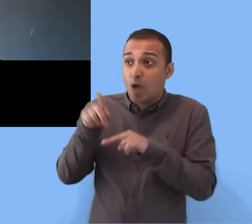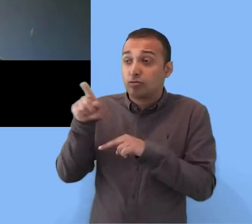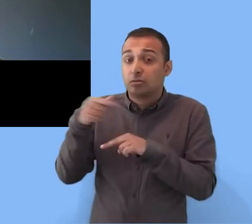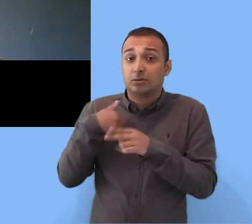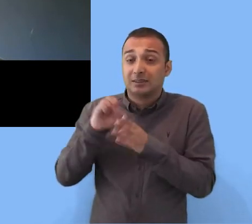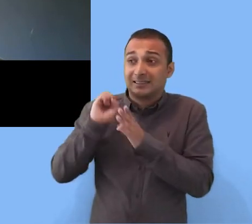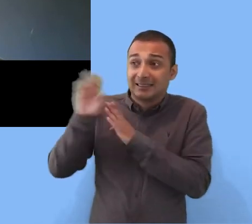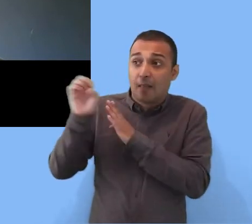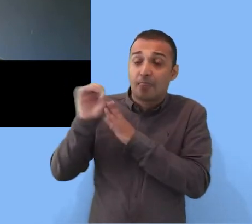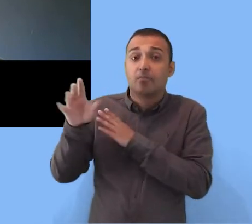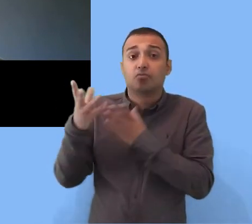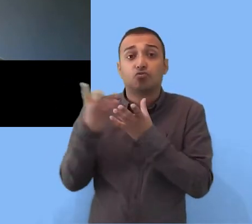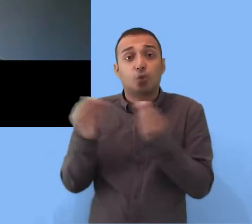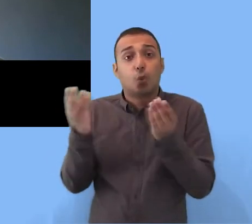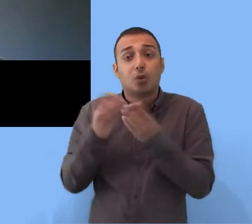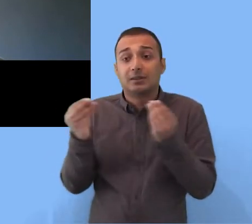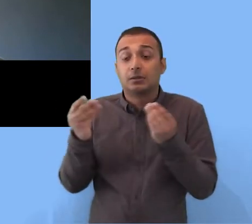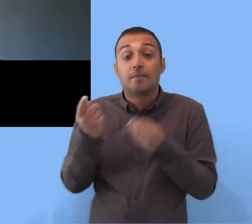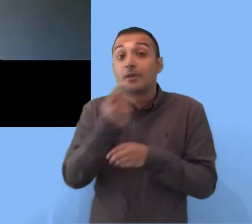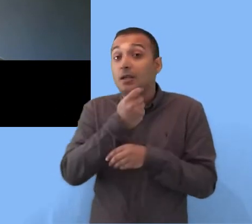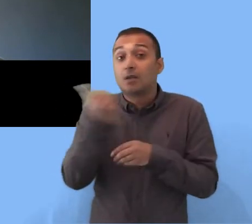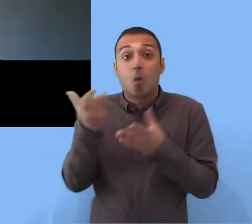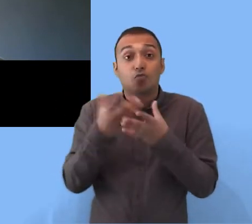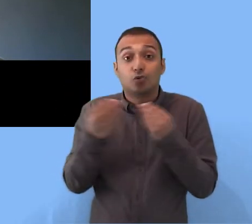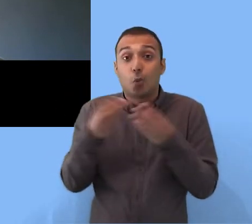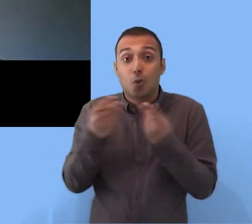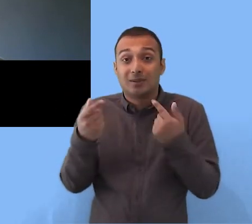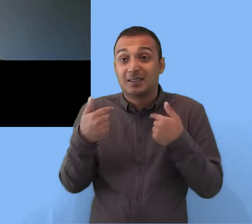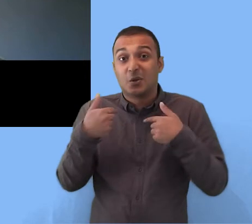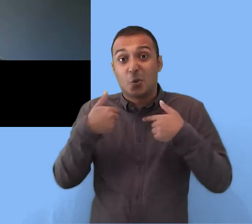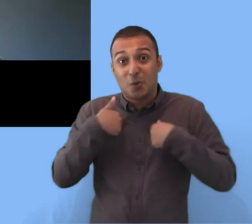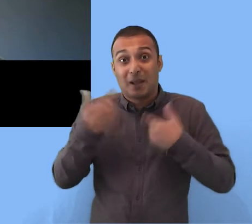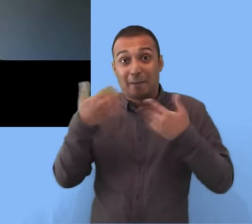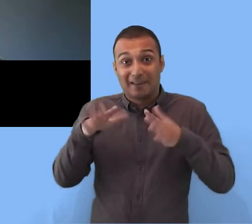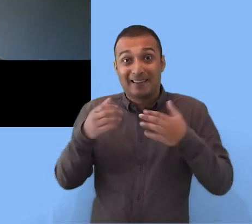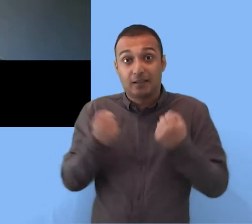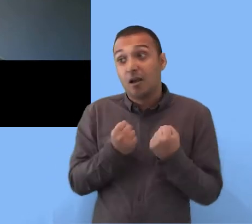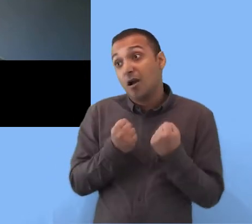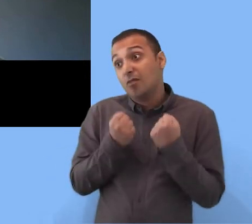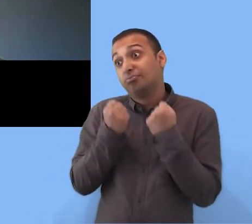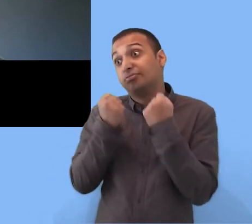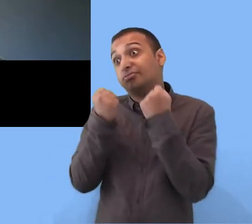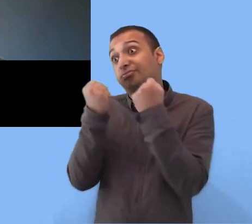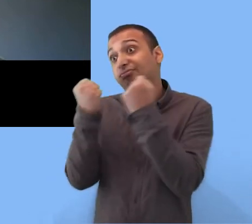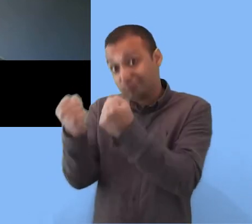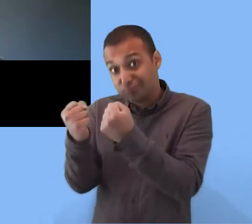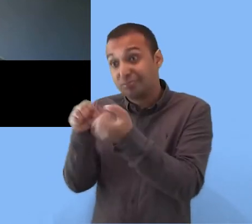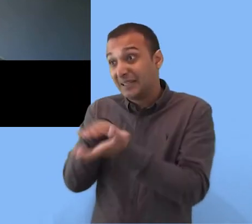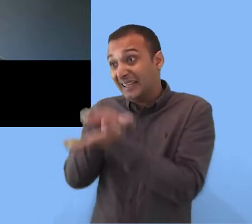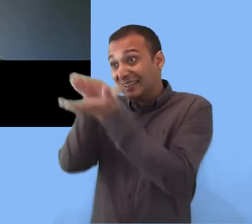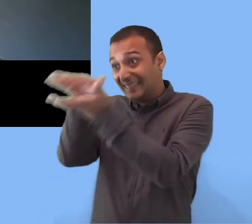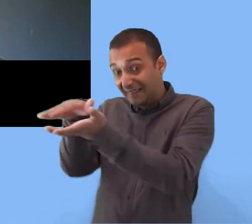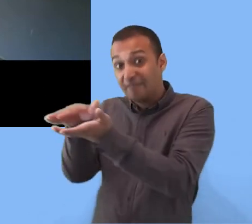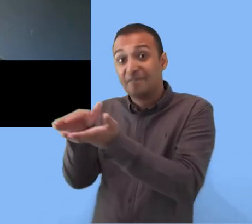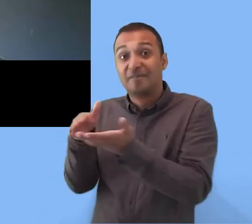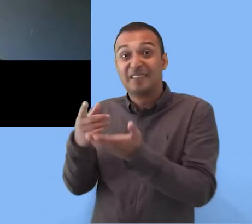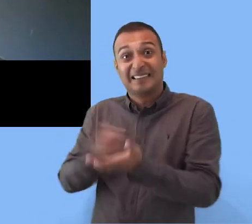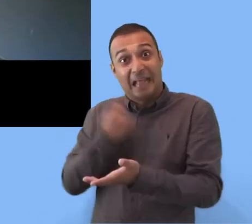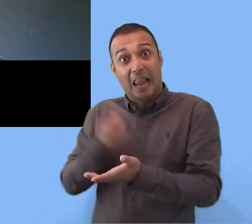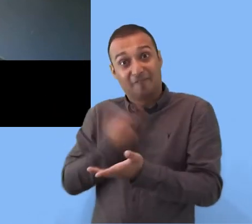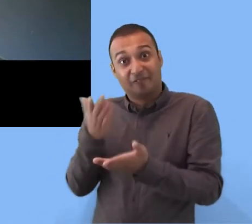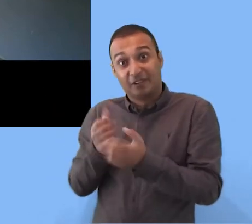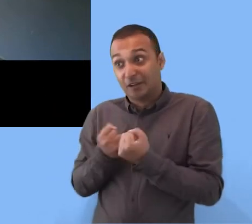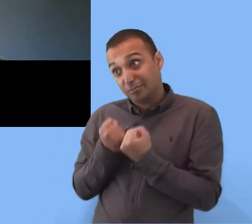resources. Some resources were even hand delivered, you know, to our families. So it is